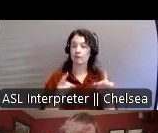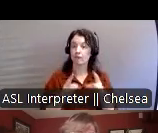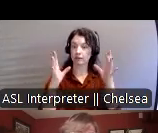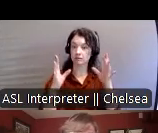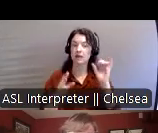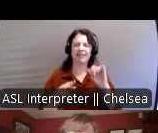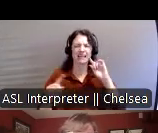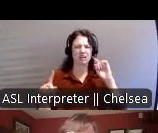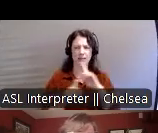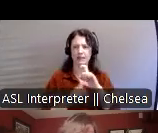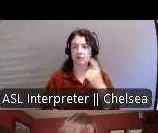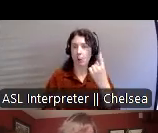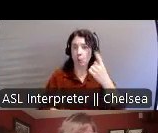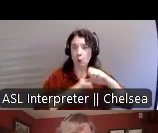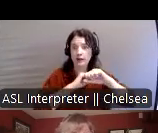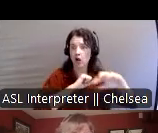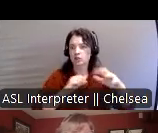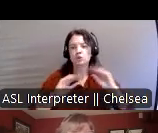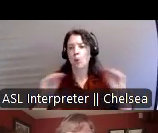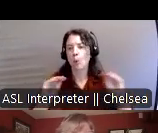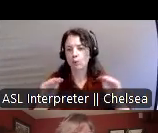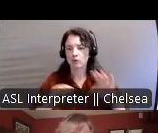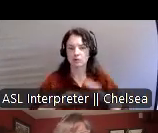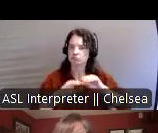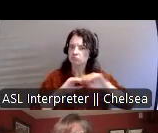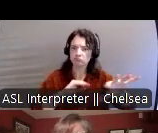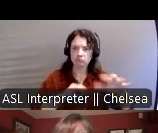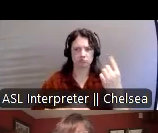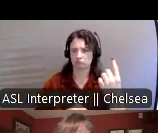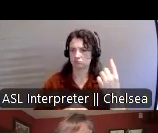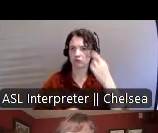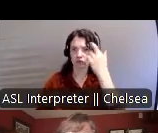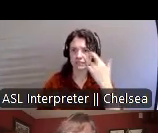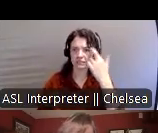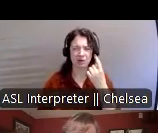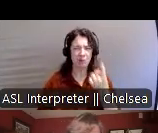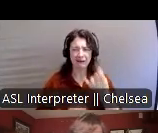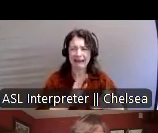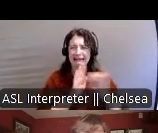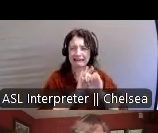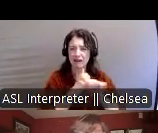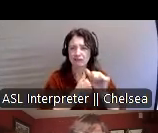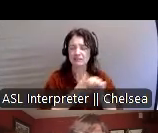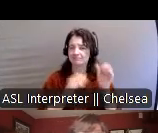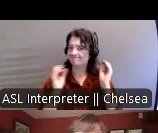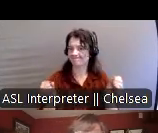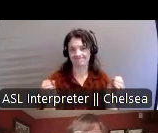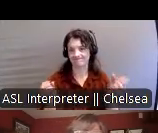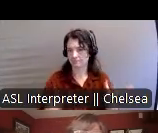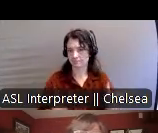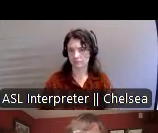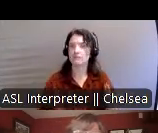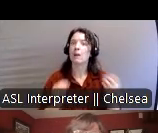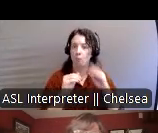single cause. Therefore, there is no one single identifier or risk. Next